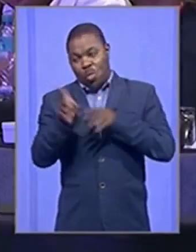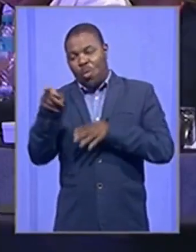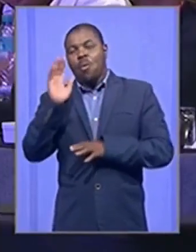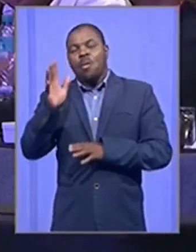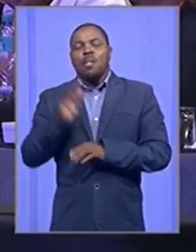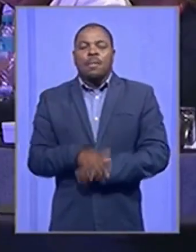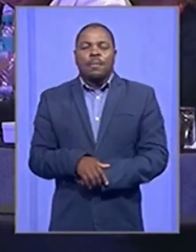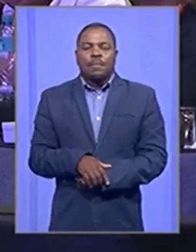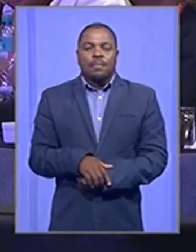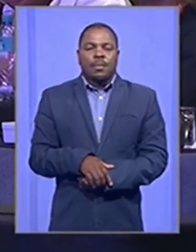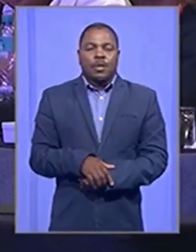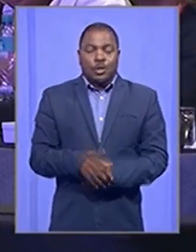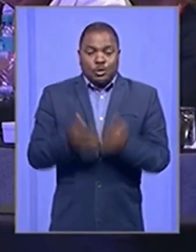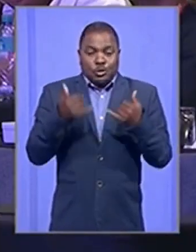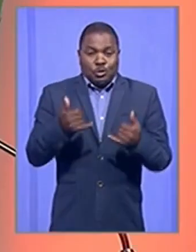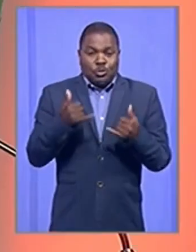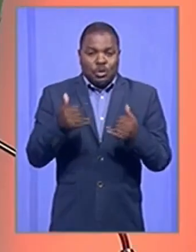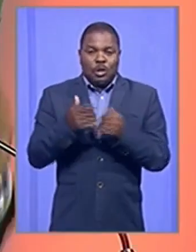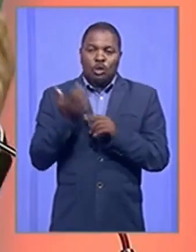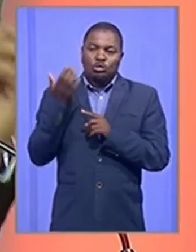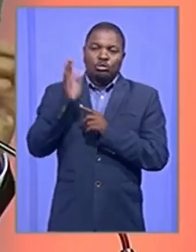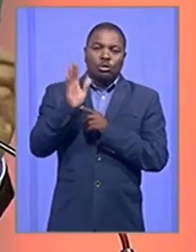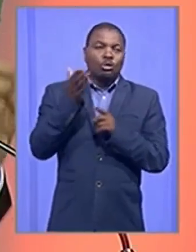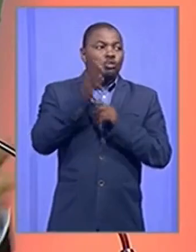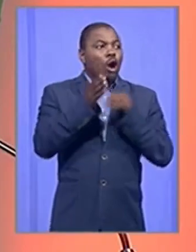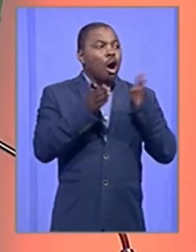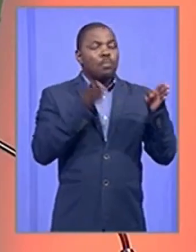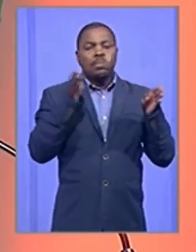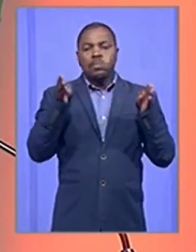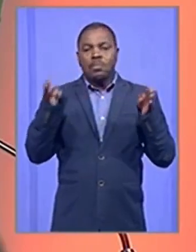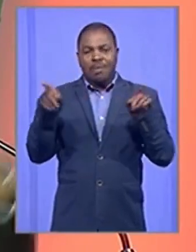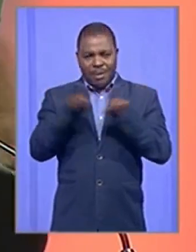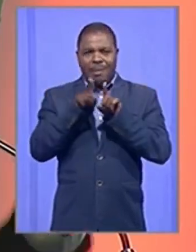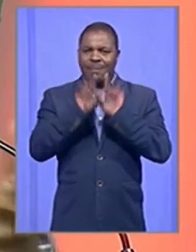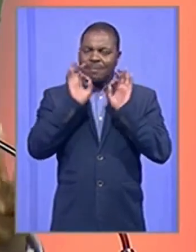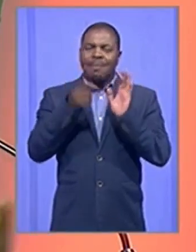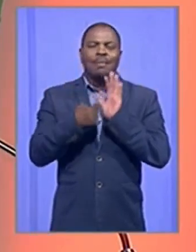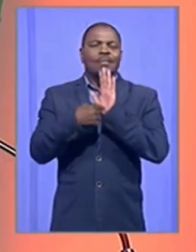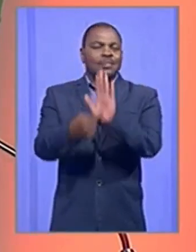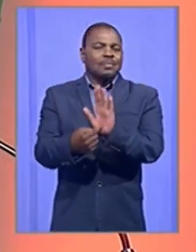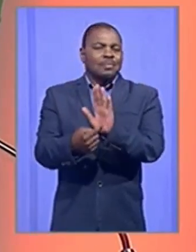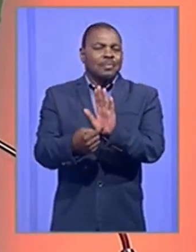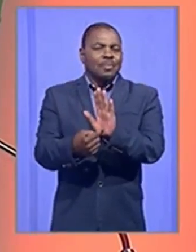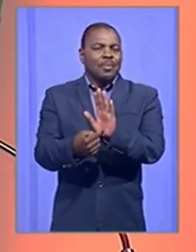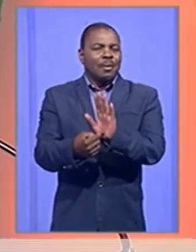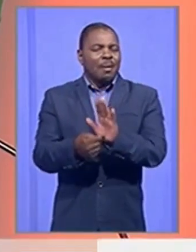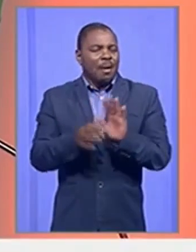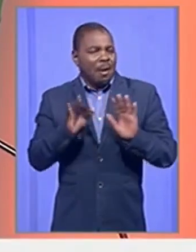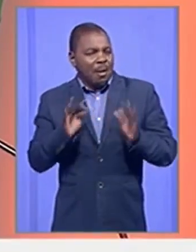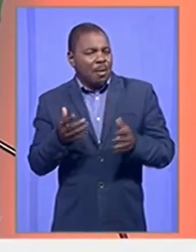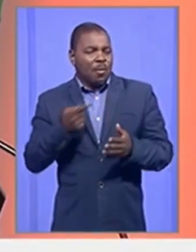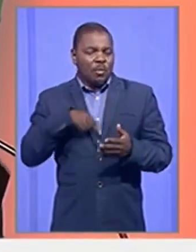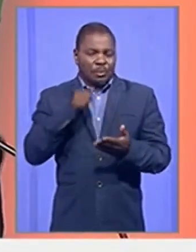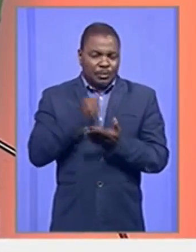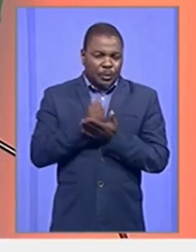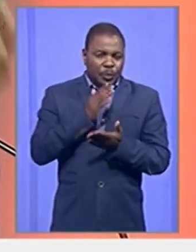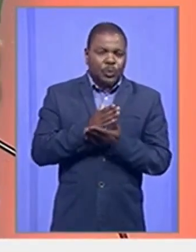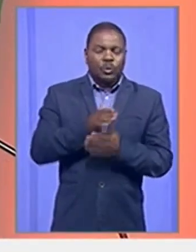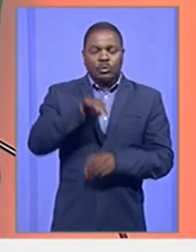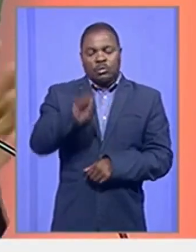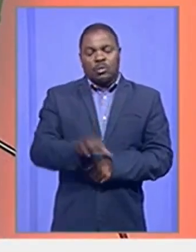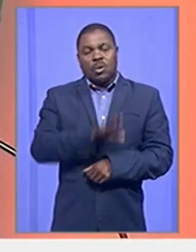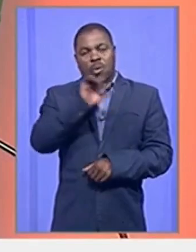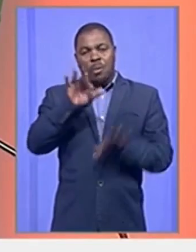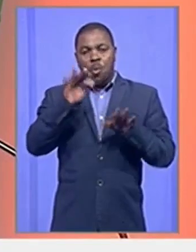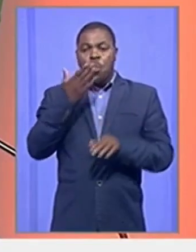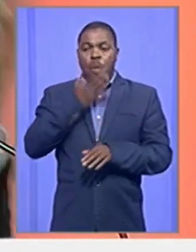Today, the expo that is running alongside this conference is another example of how we are getting, South Africans